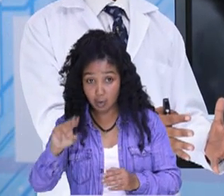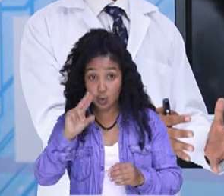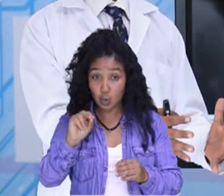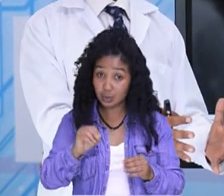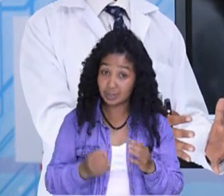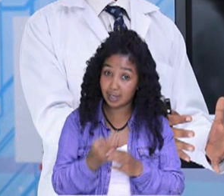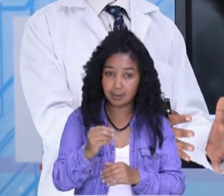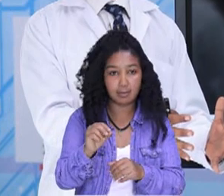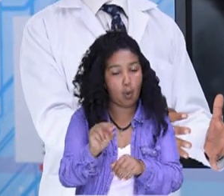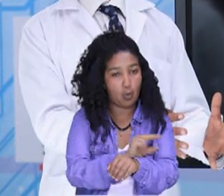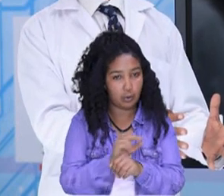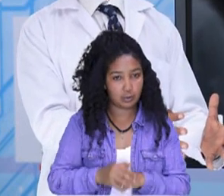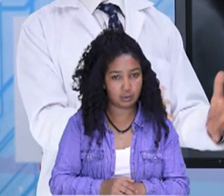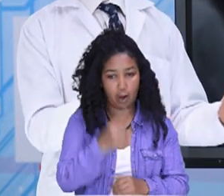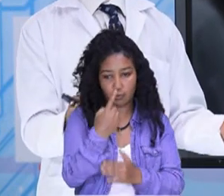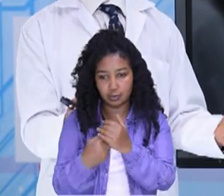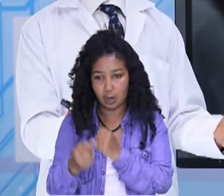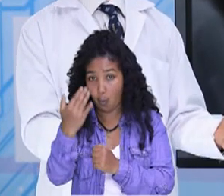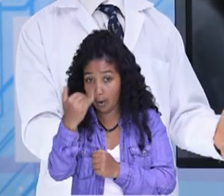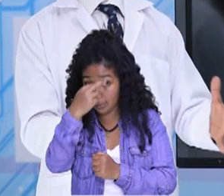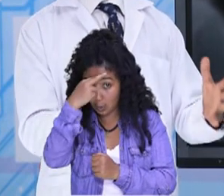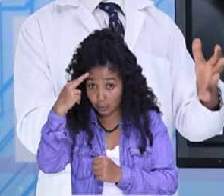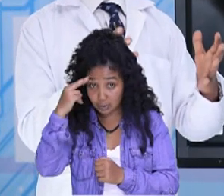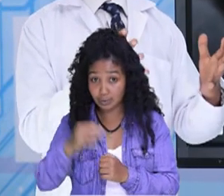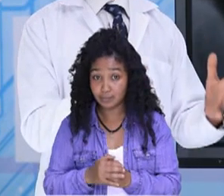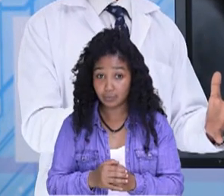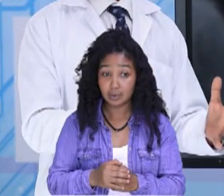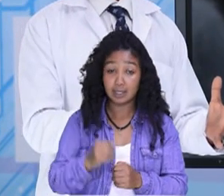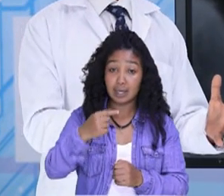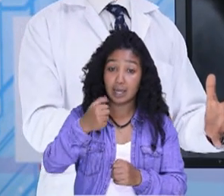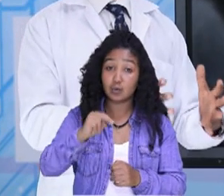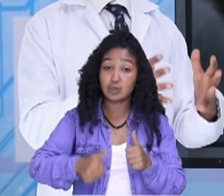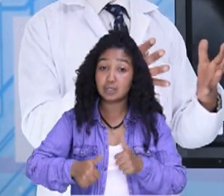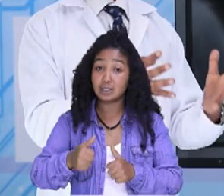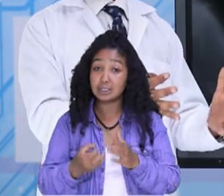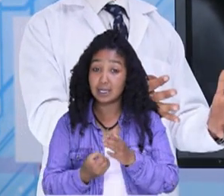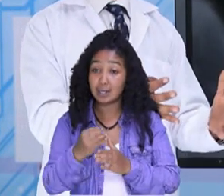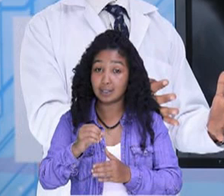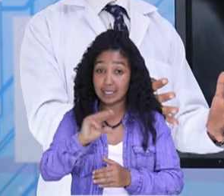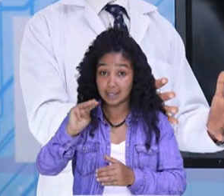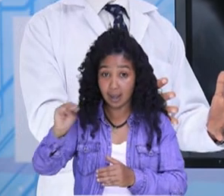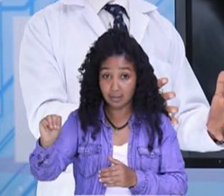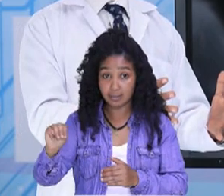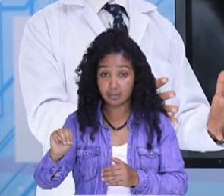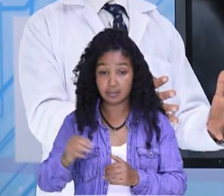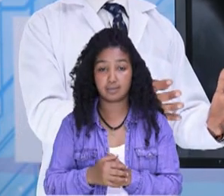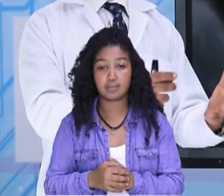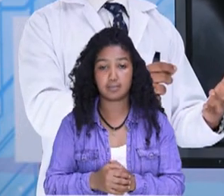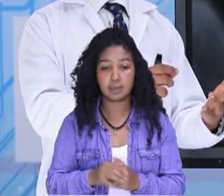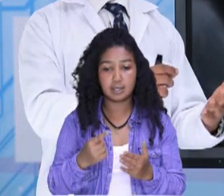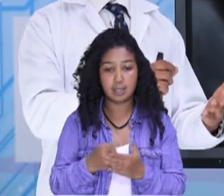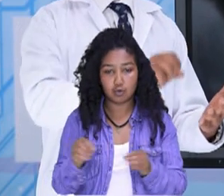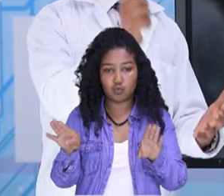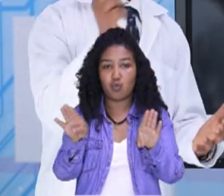longer secrete hormones. Why? Because glands which are secreting enzymes,